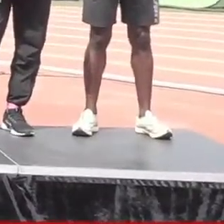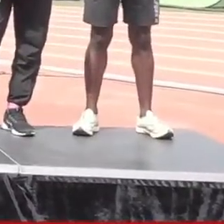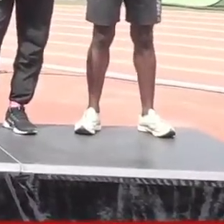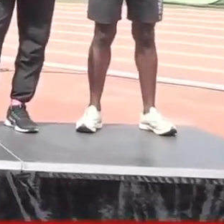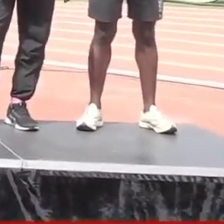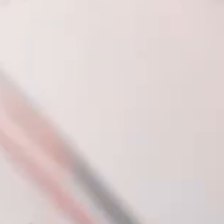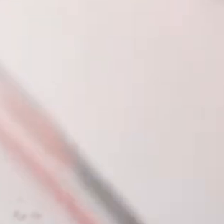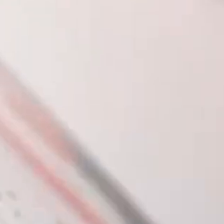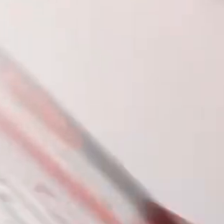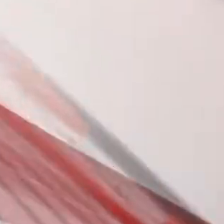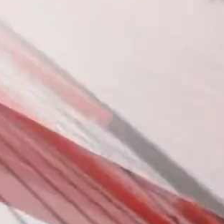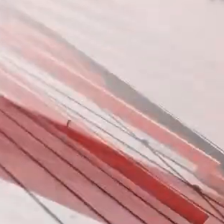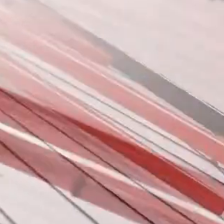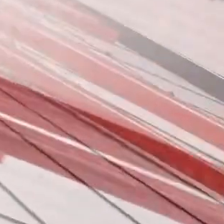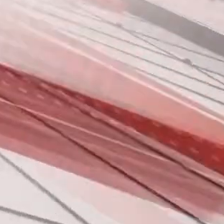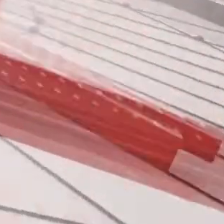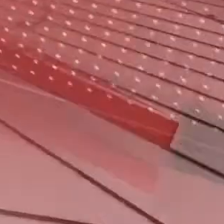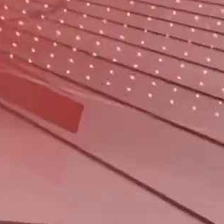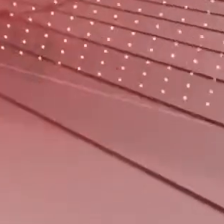in Tokyo.